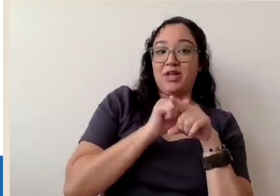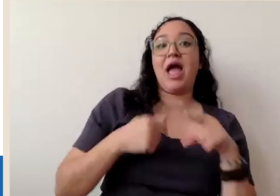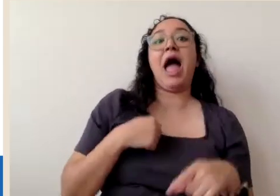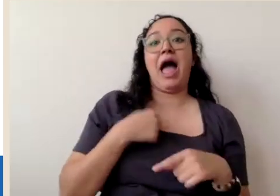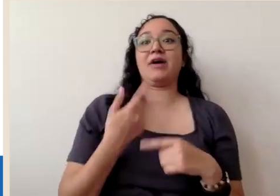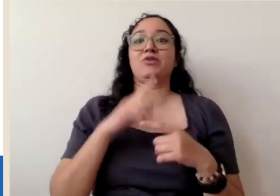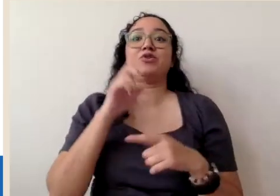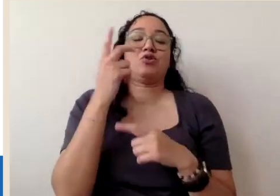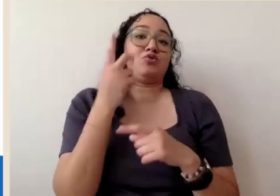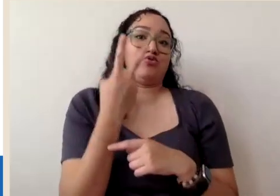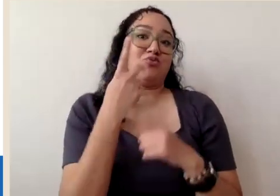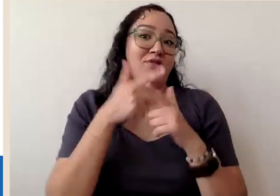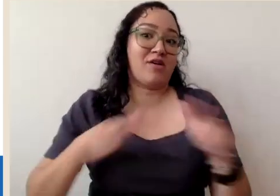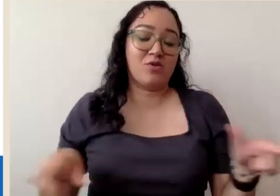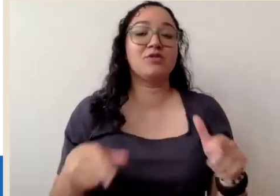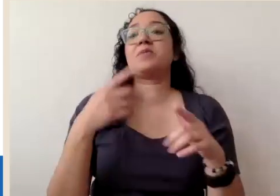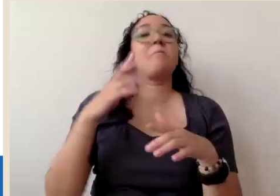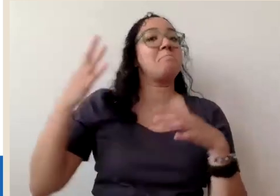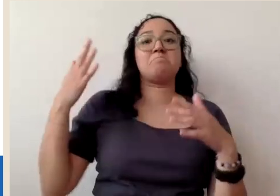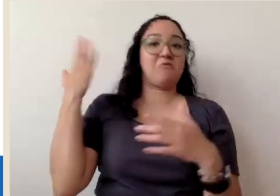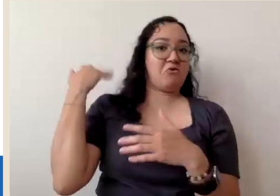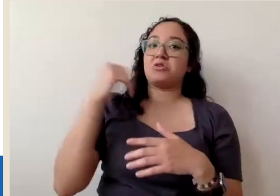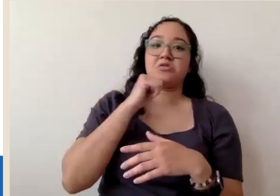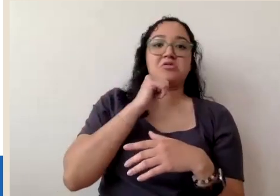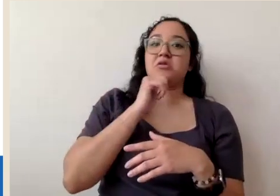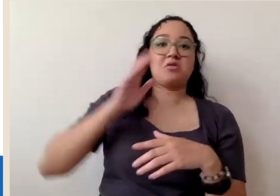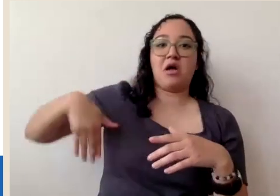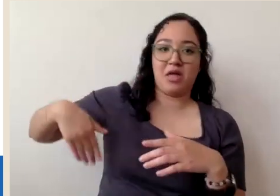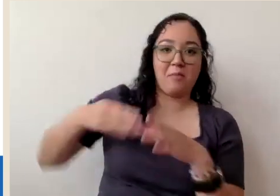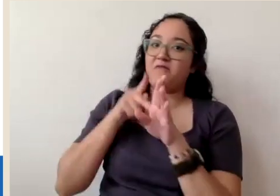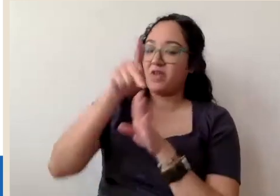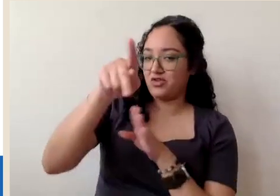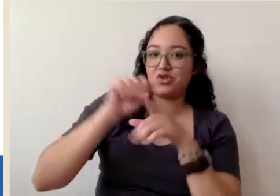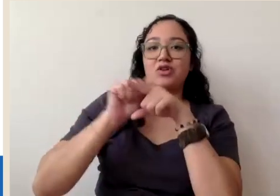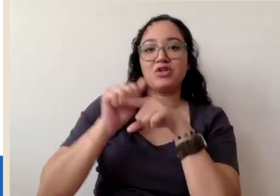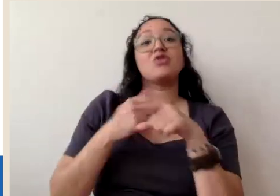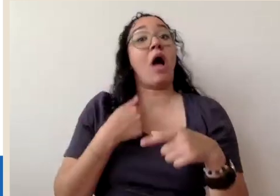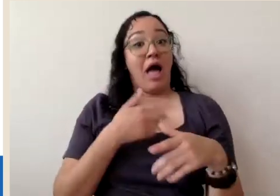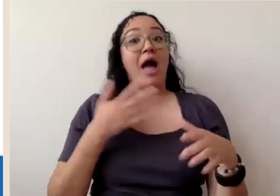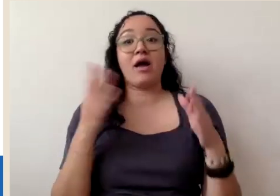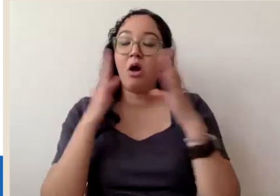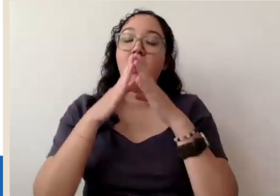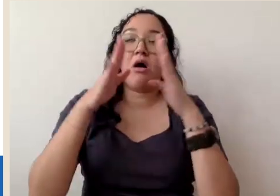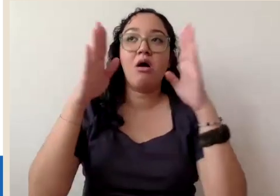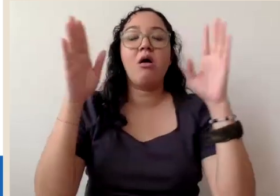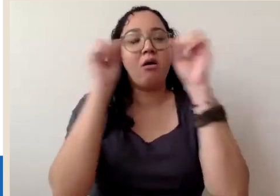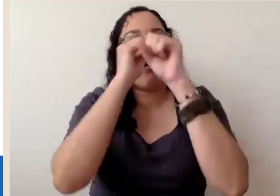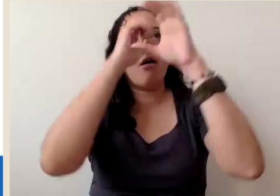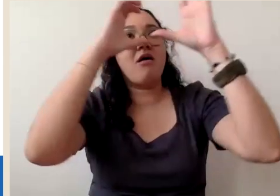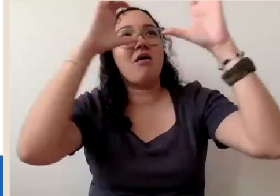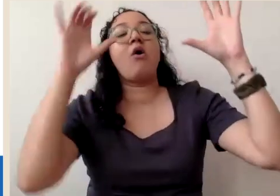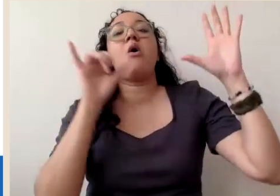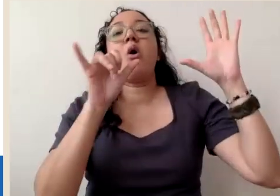this role, but I was not a professionally trained interpreter, right? So I went through professional training, which opened my eyes in terms of